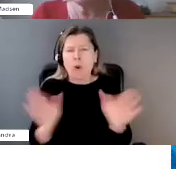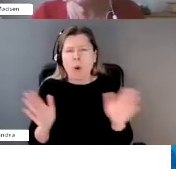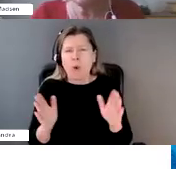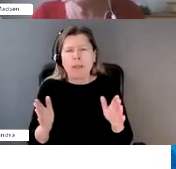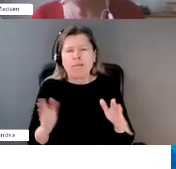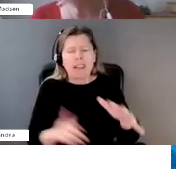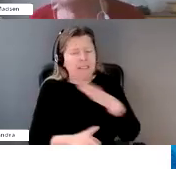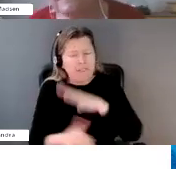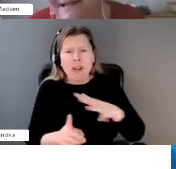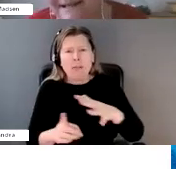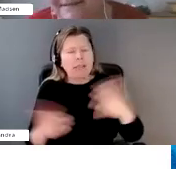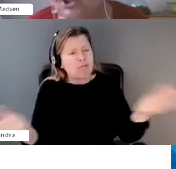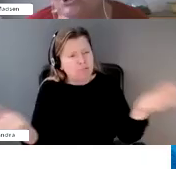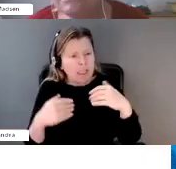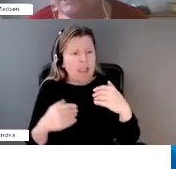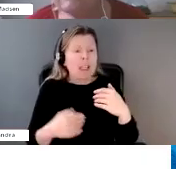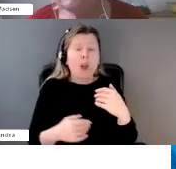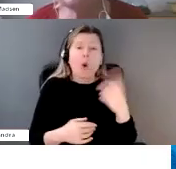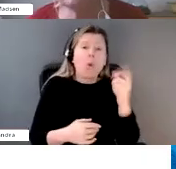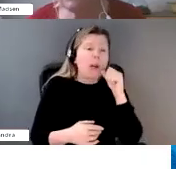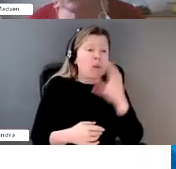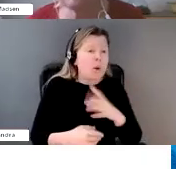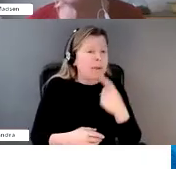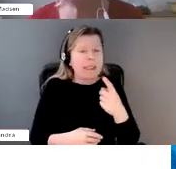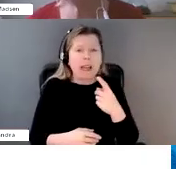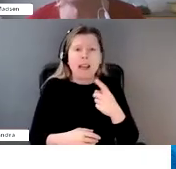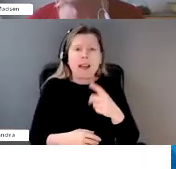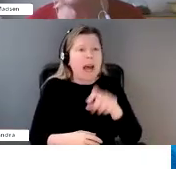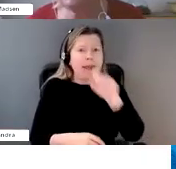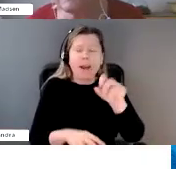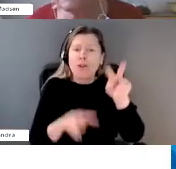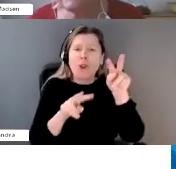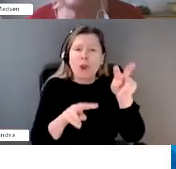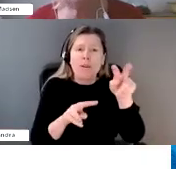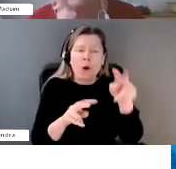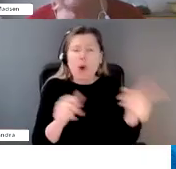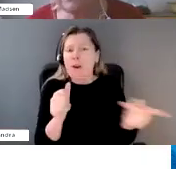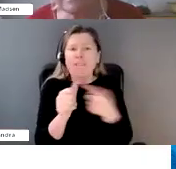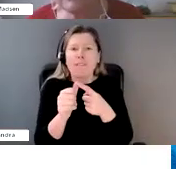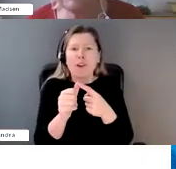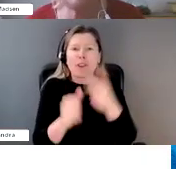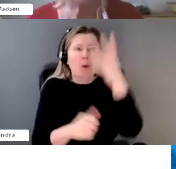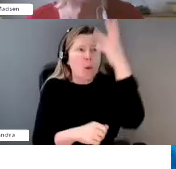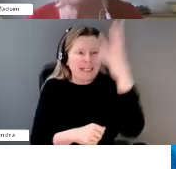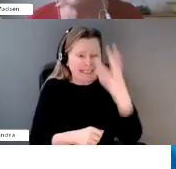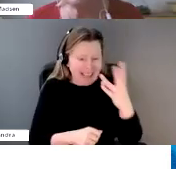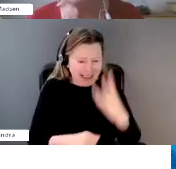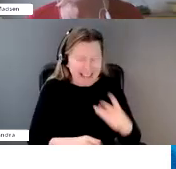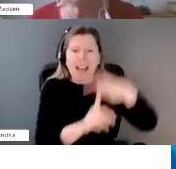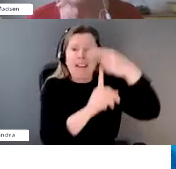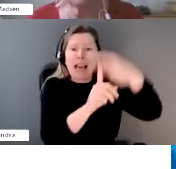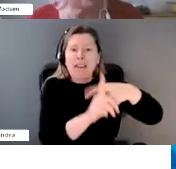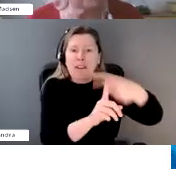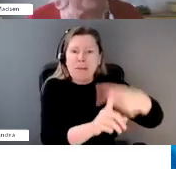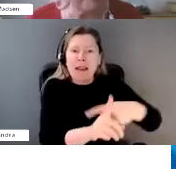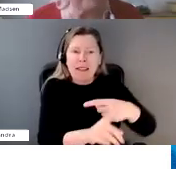was consistent. One woman said she loved to look forward to the first Wednesday of every month, knowing that